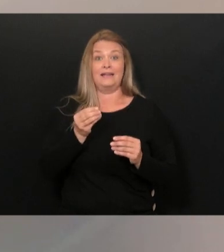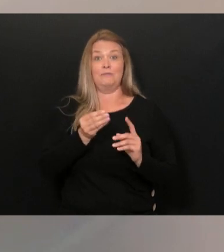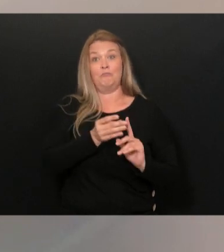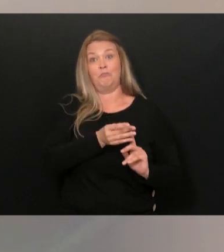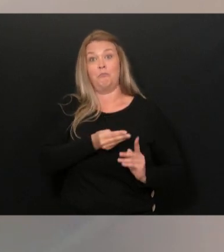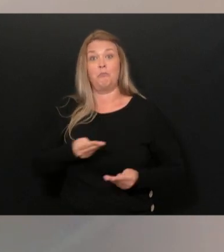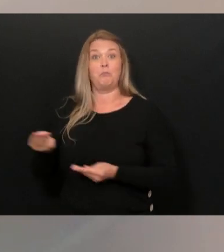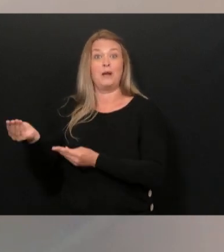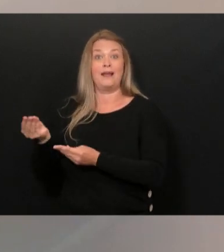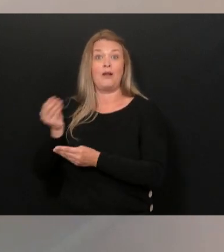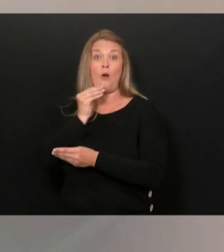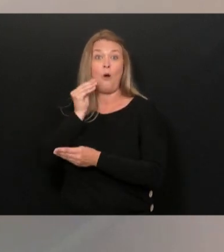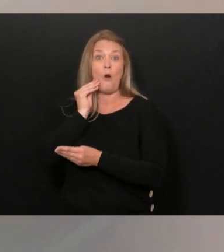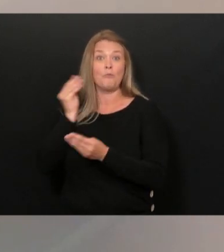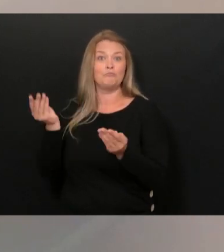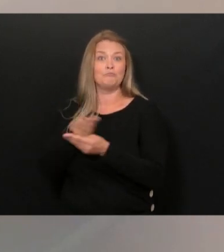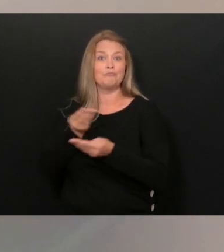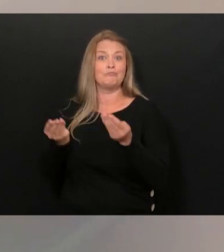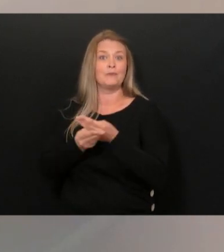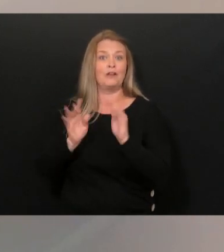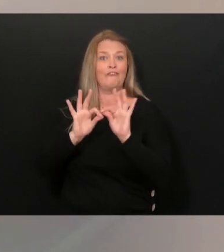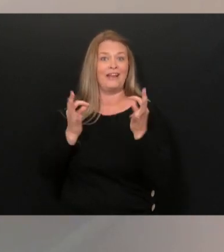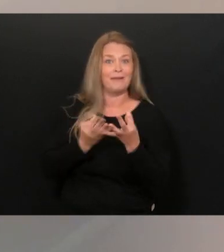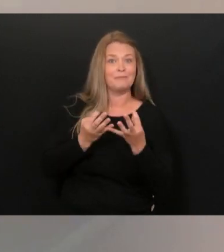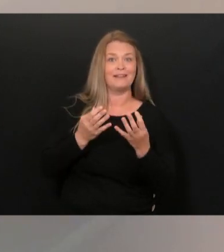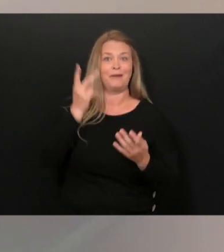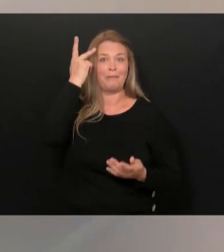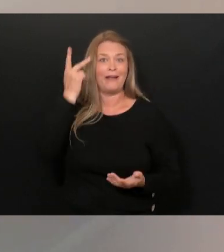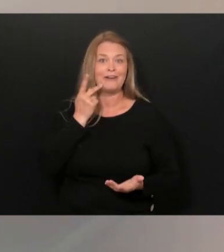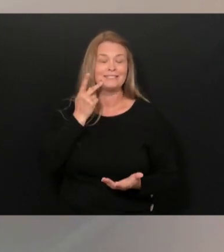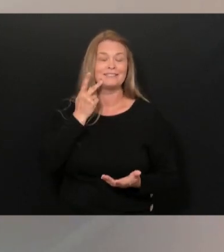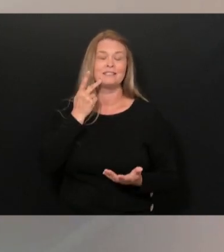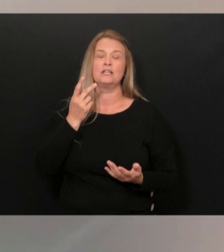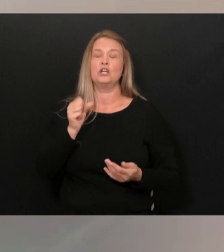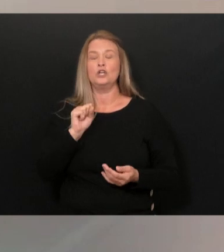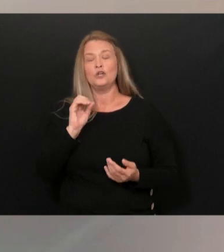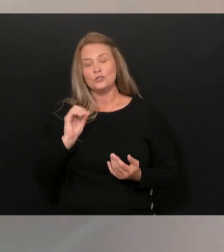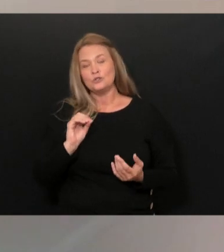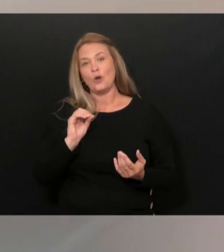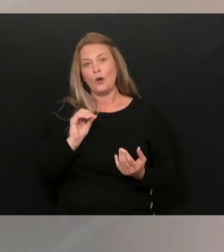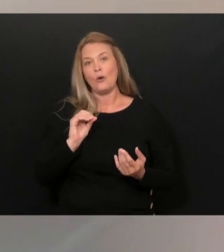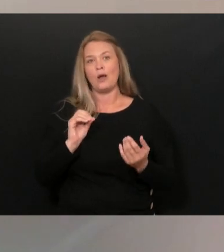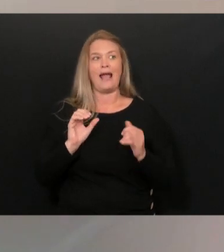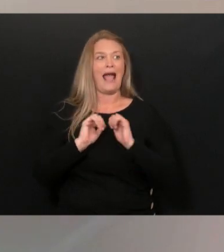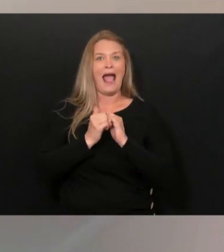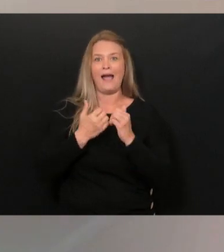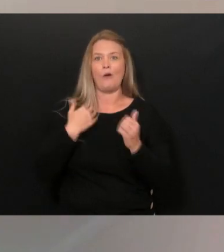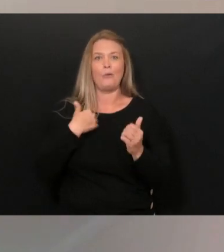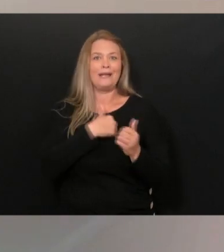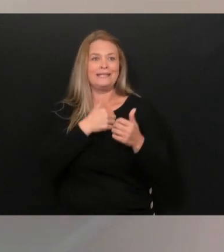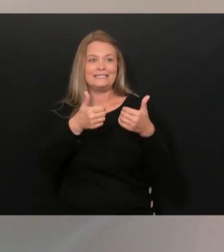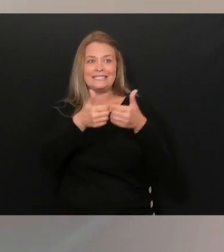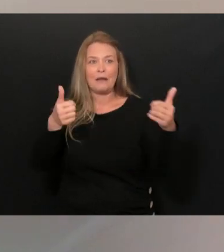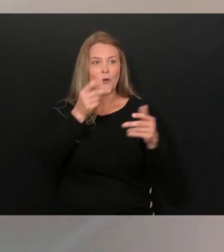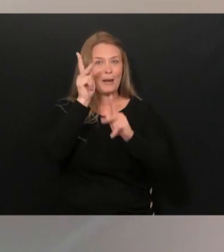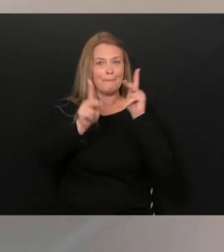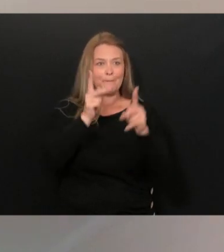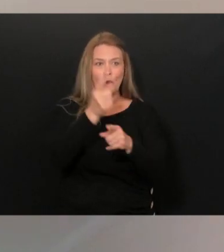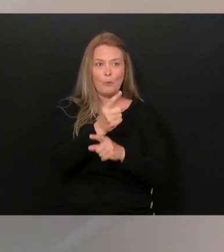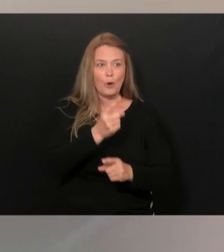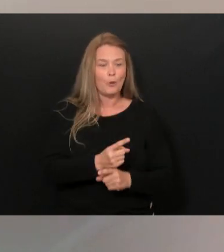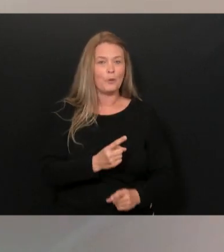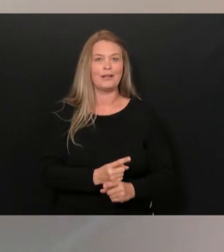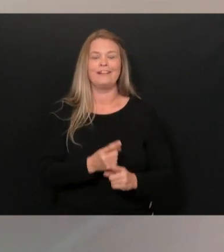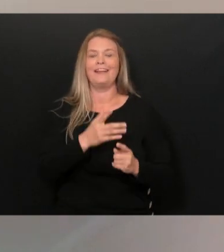to parents. So I think not only looking at guidance to separate people appropriately and try